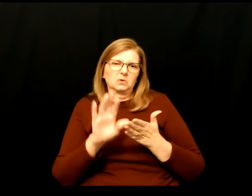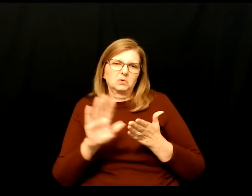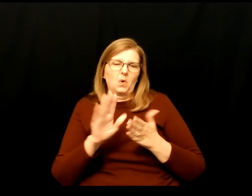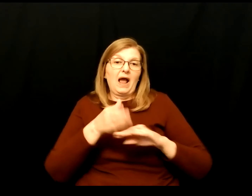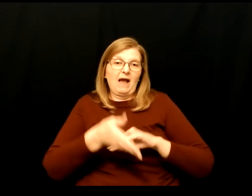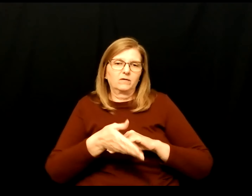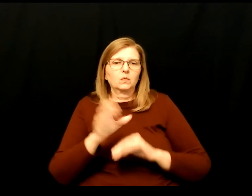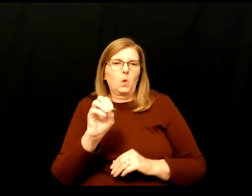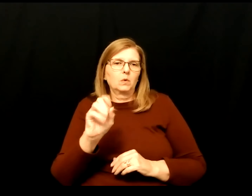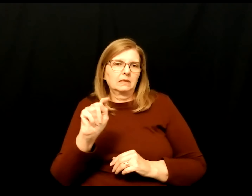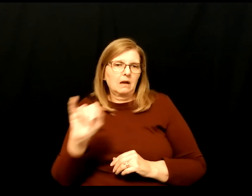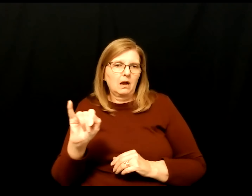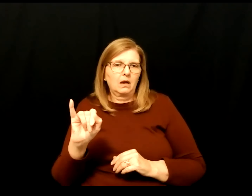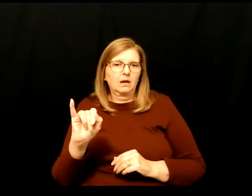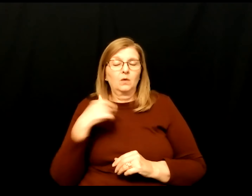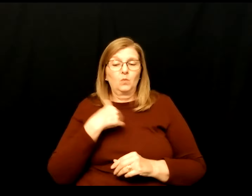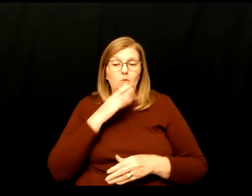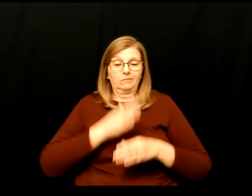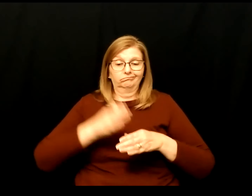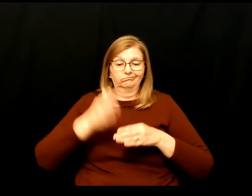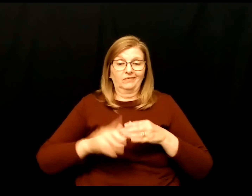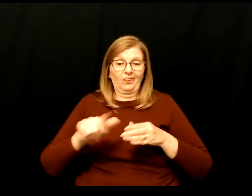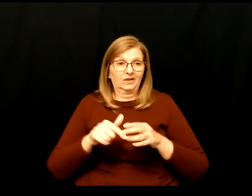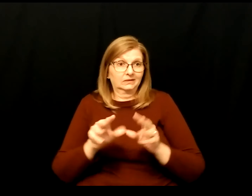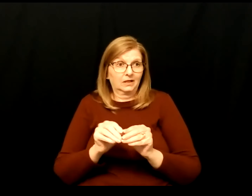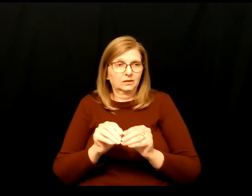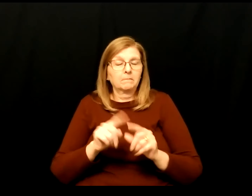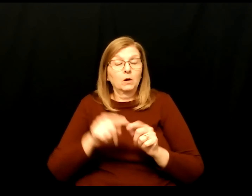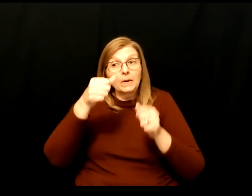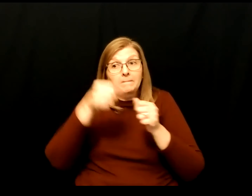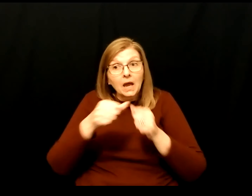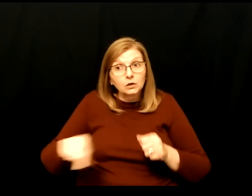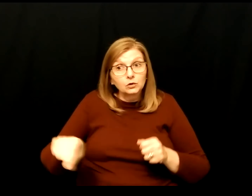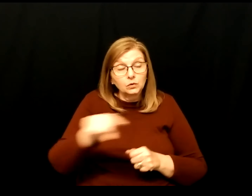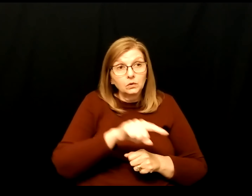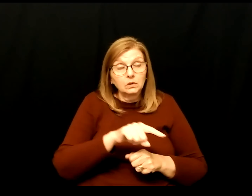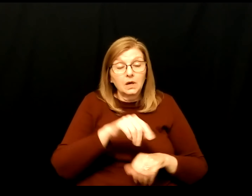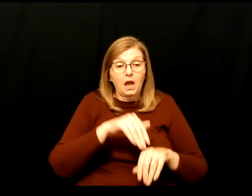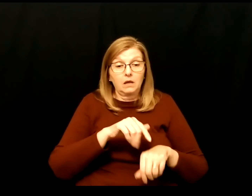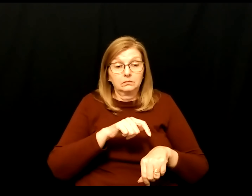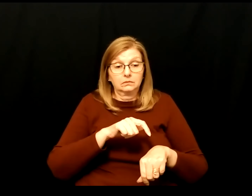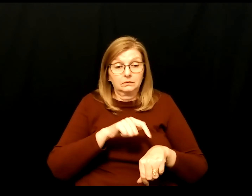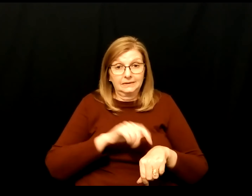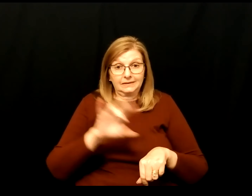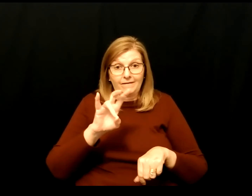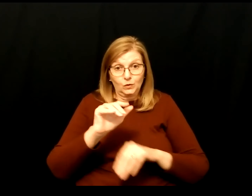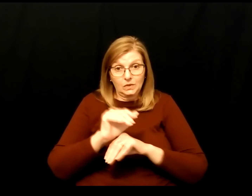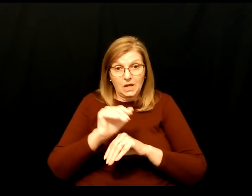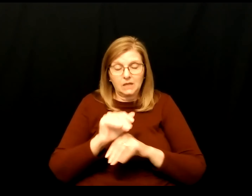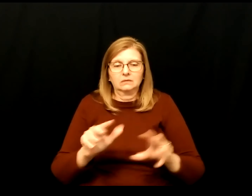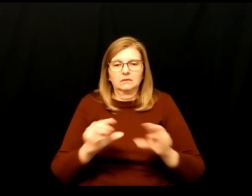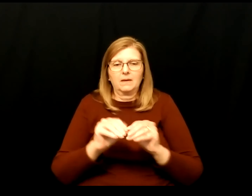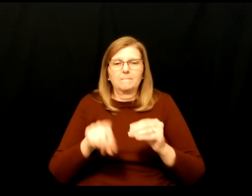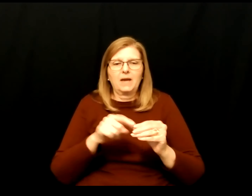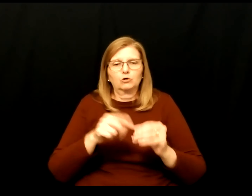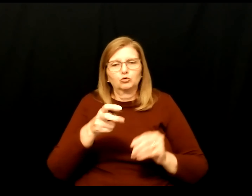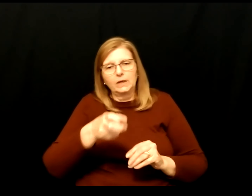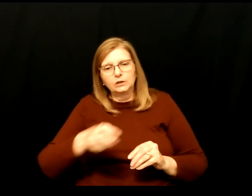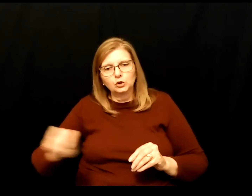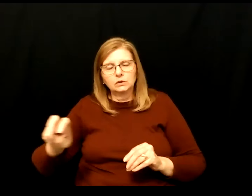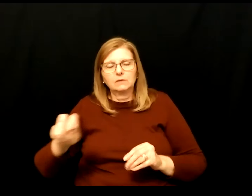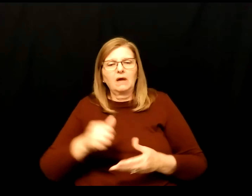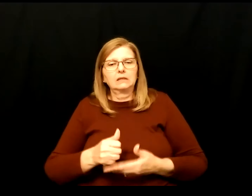OTI. We're going to conclude this session, but we want to remind you that at 7 o'clock, we do have our session on transitioning